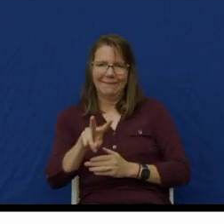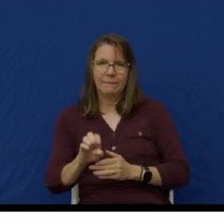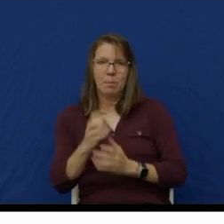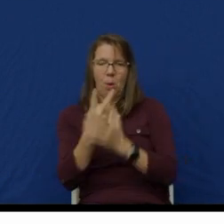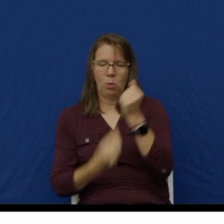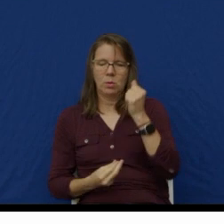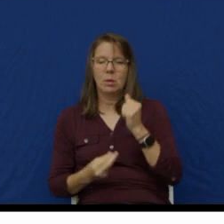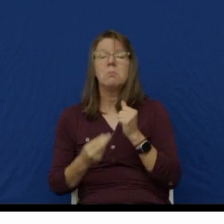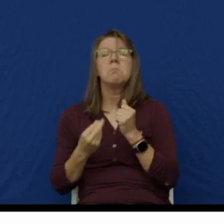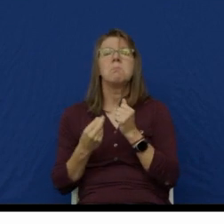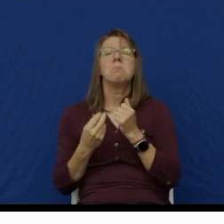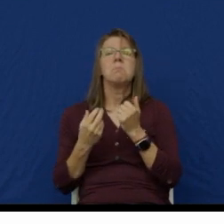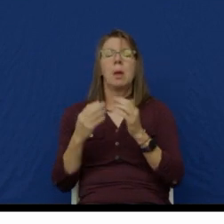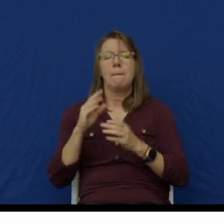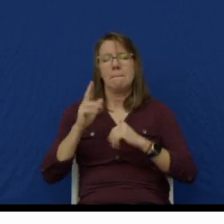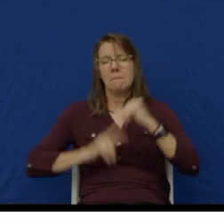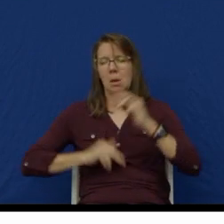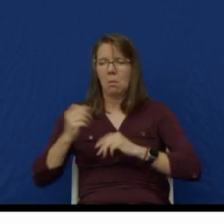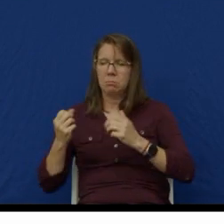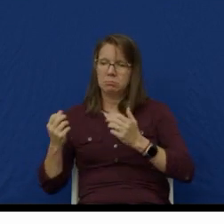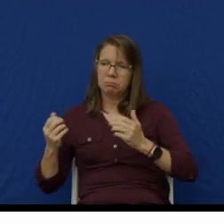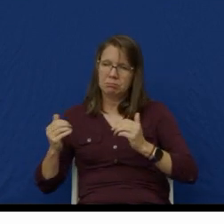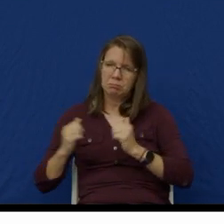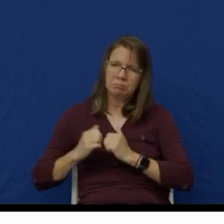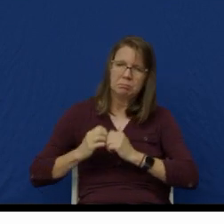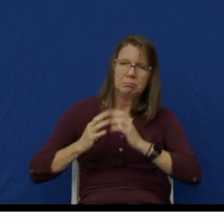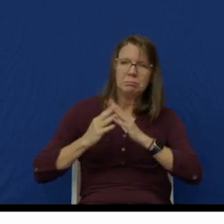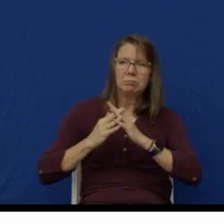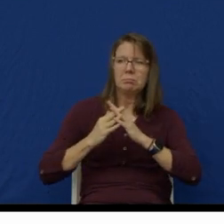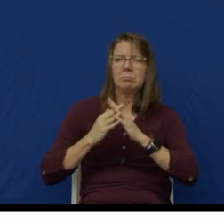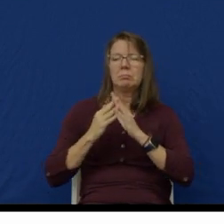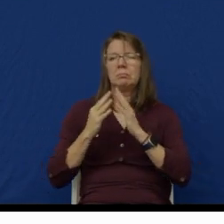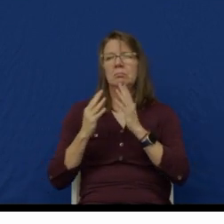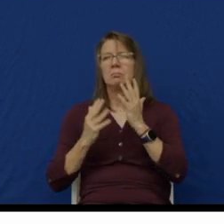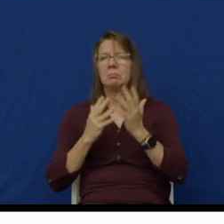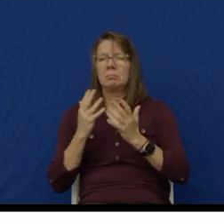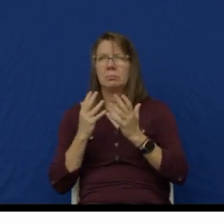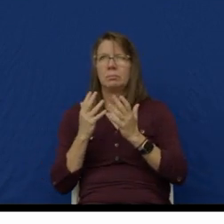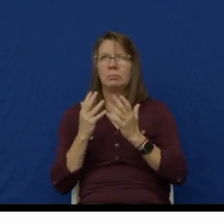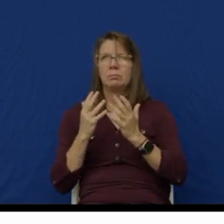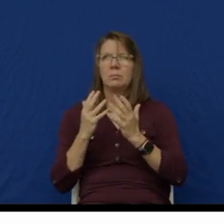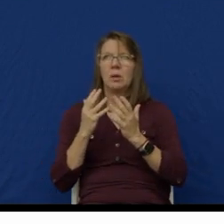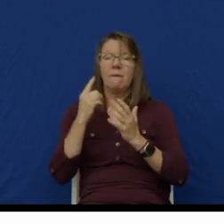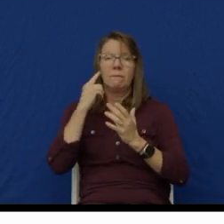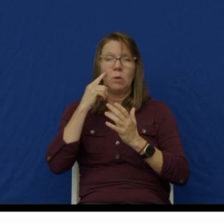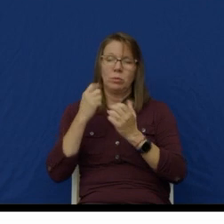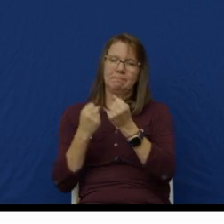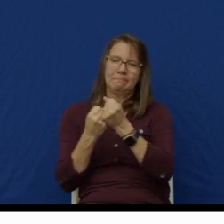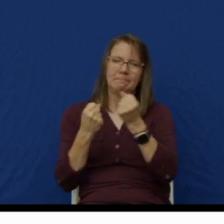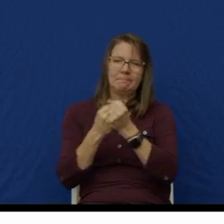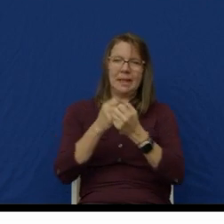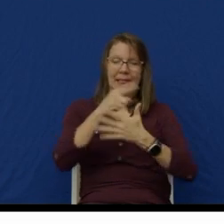build capacity and gain implementation fidelity in the 5 Kentucky